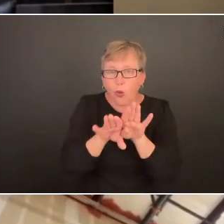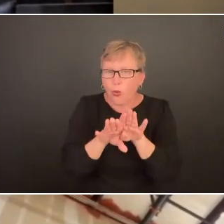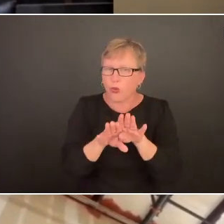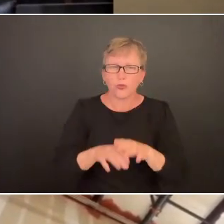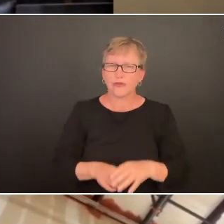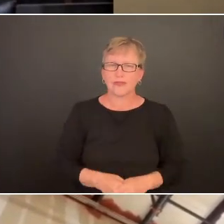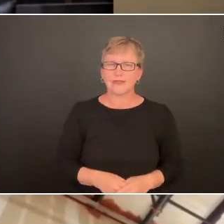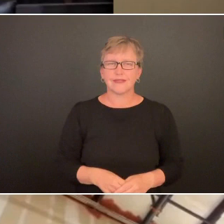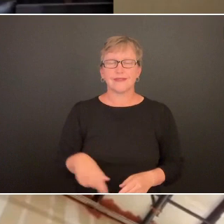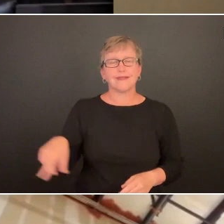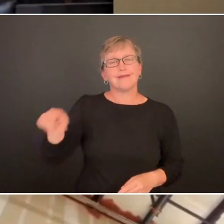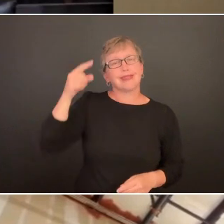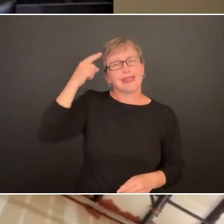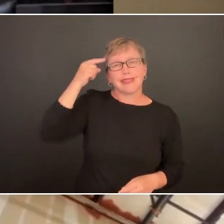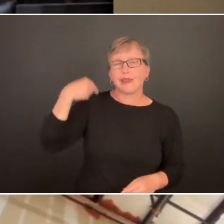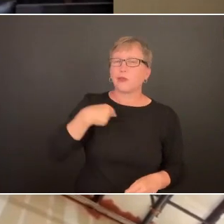cycle anymore.